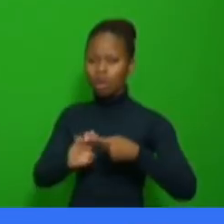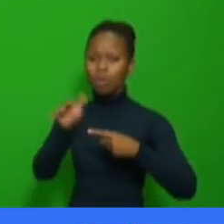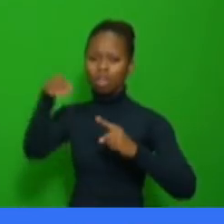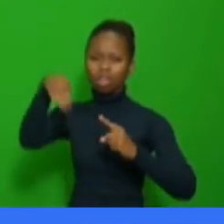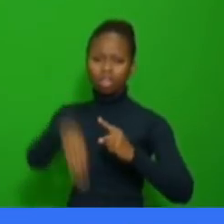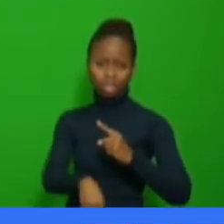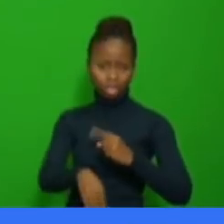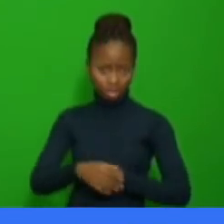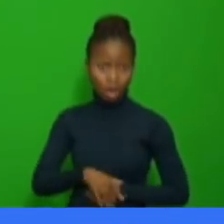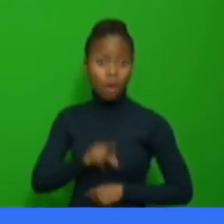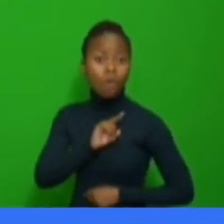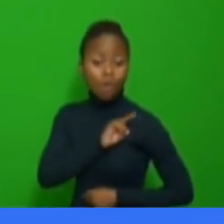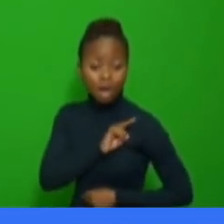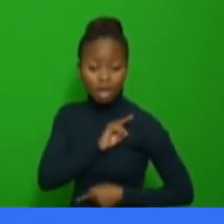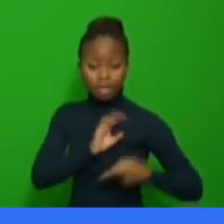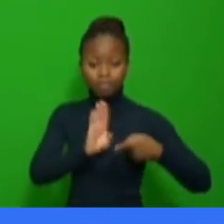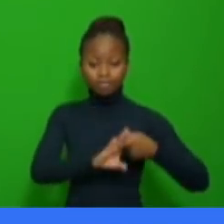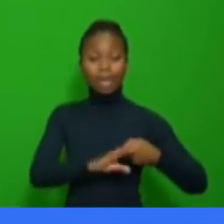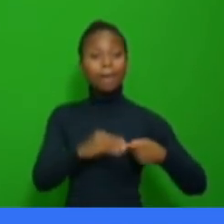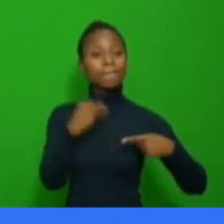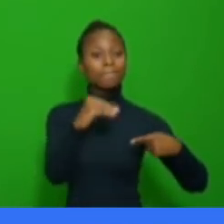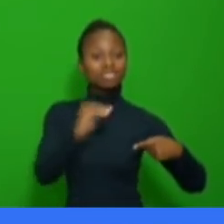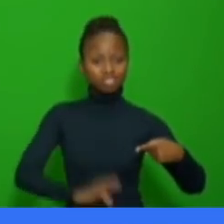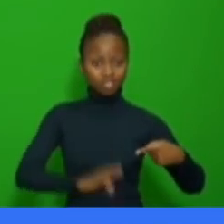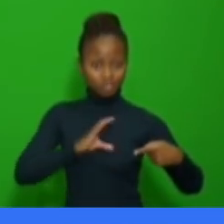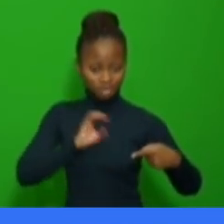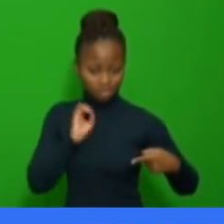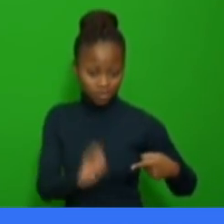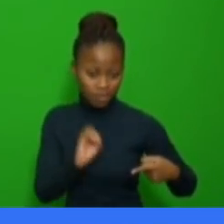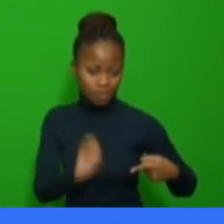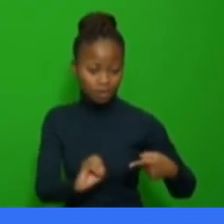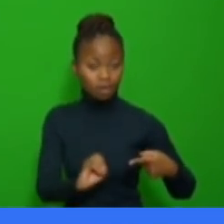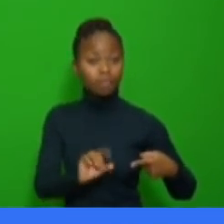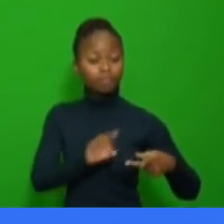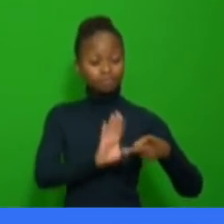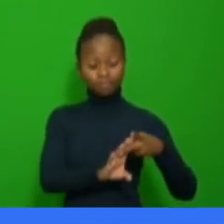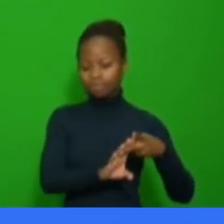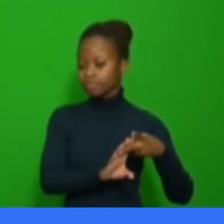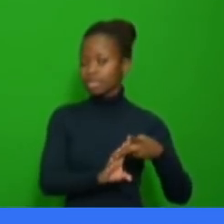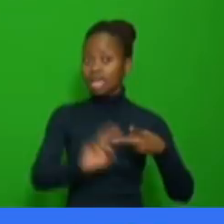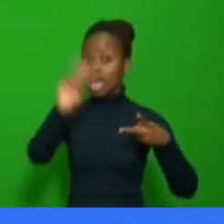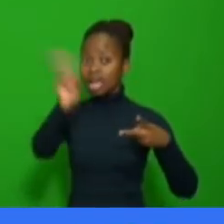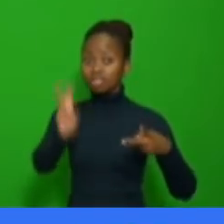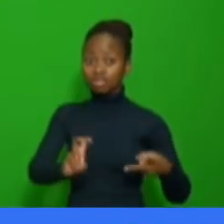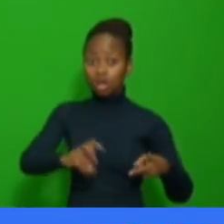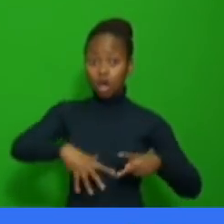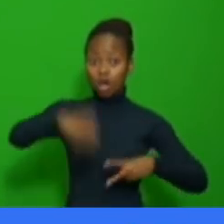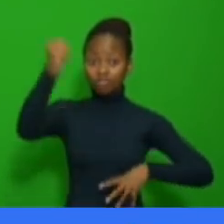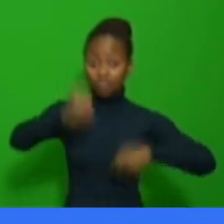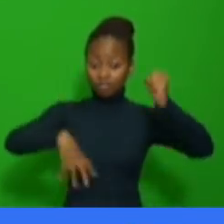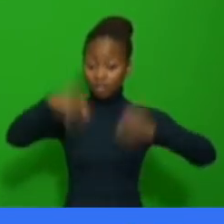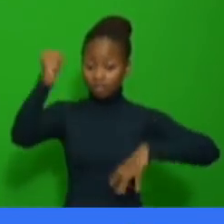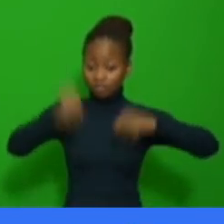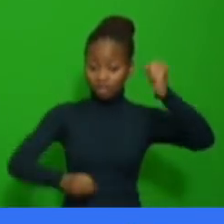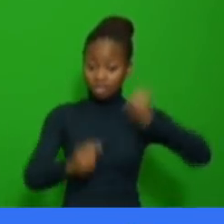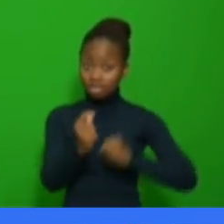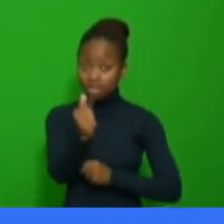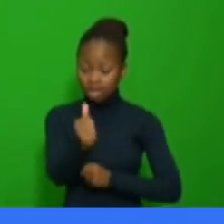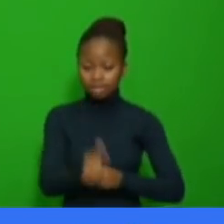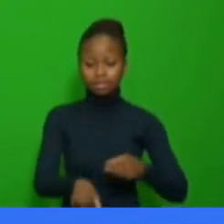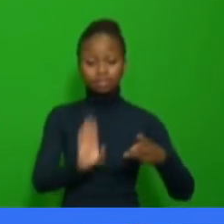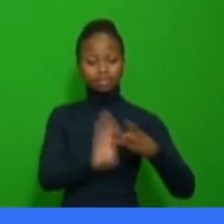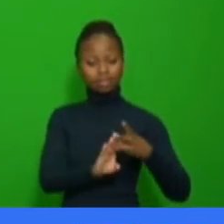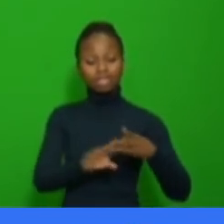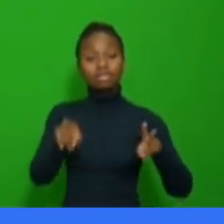downside. Weak business confidence, possible electricity supply constraints, and high debt levels in